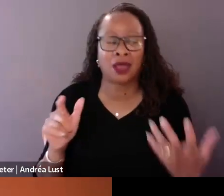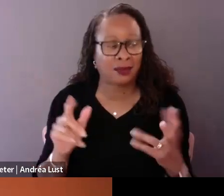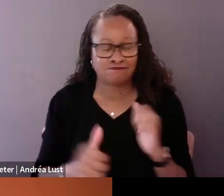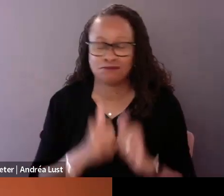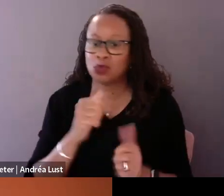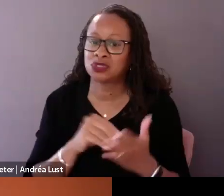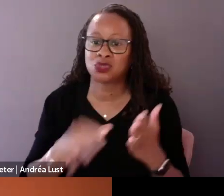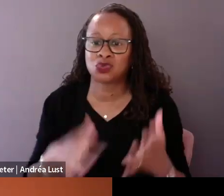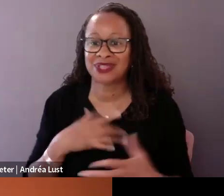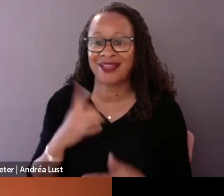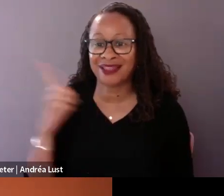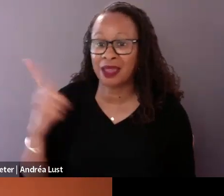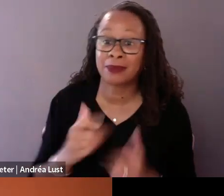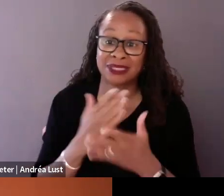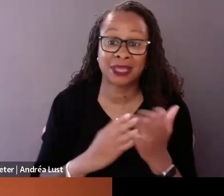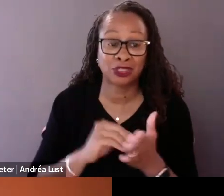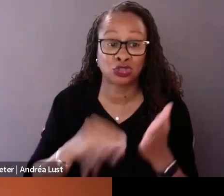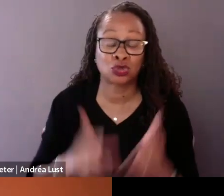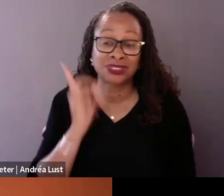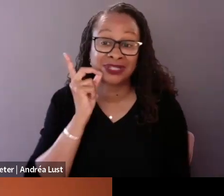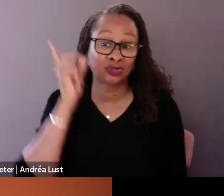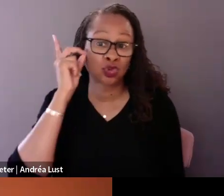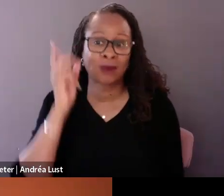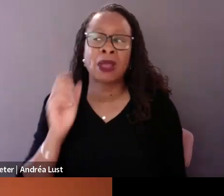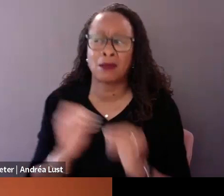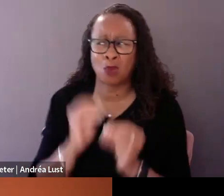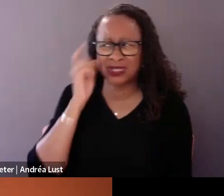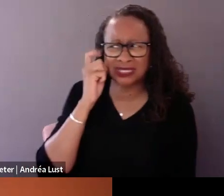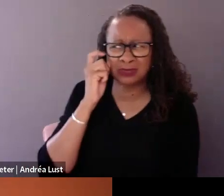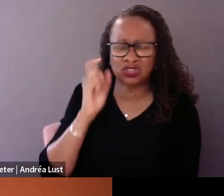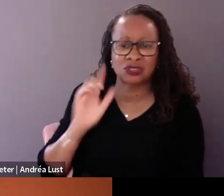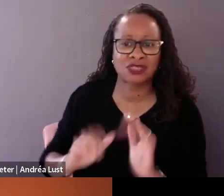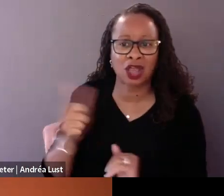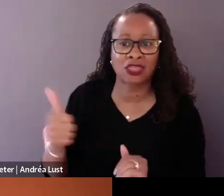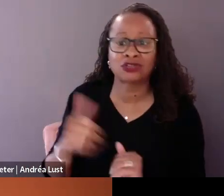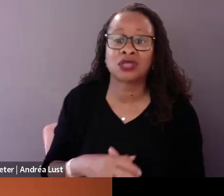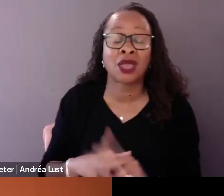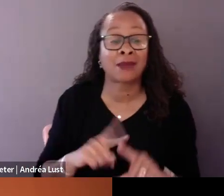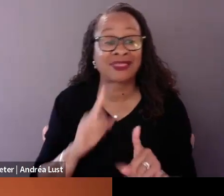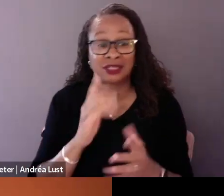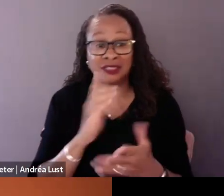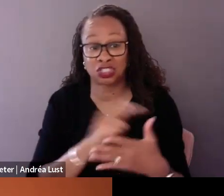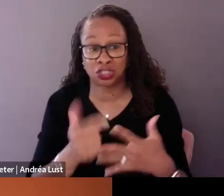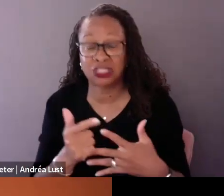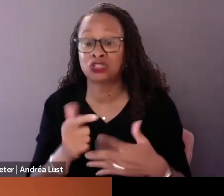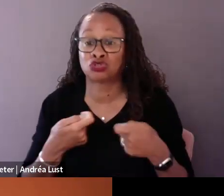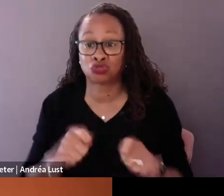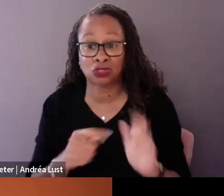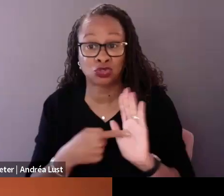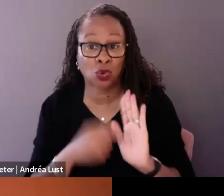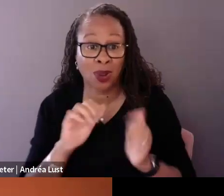the students in the dorm were more suspicious than others. But the series sort of tries to show